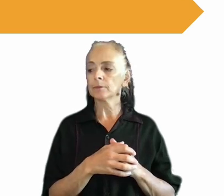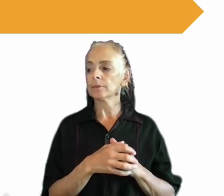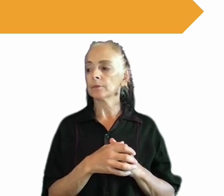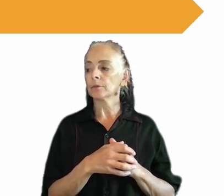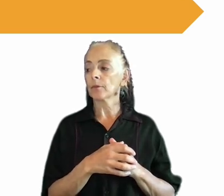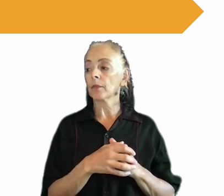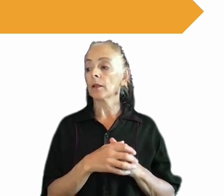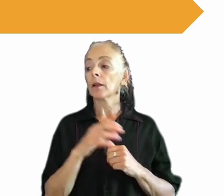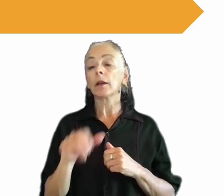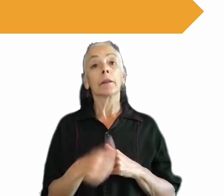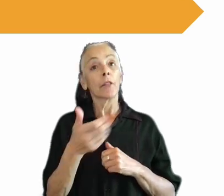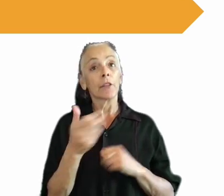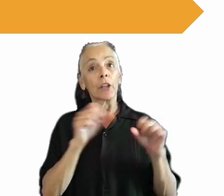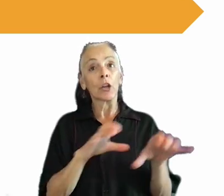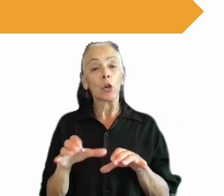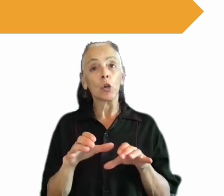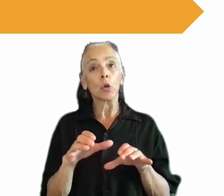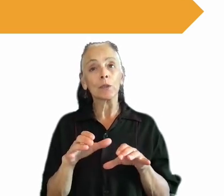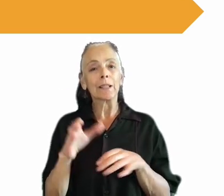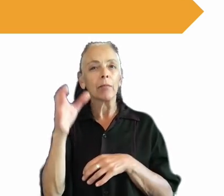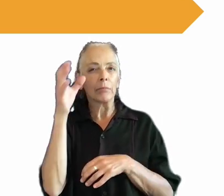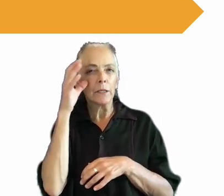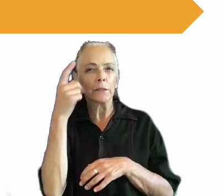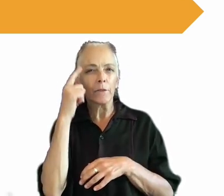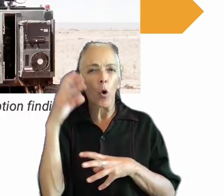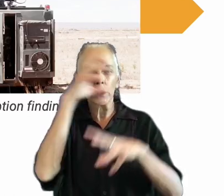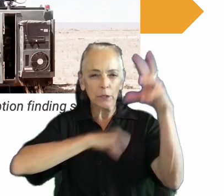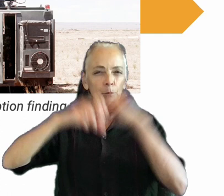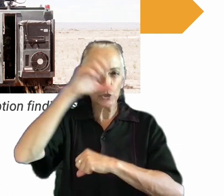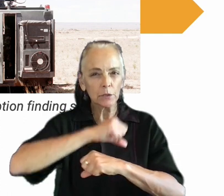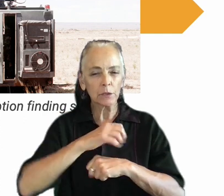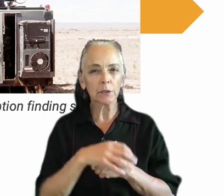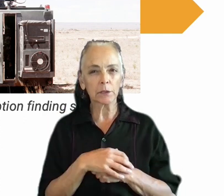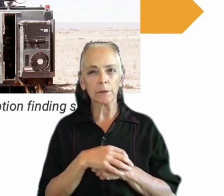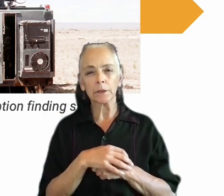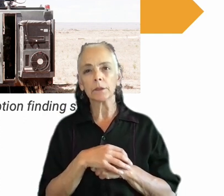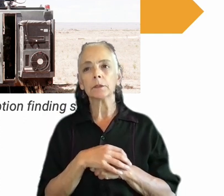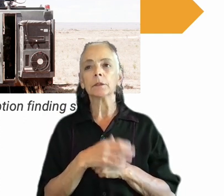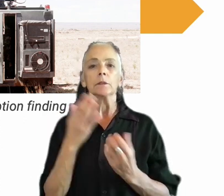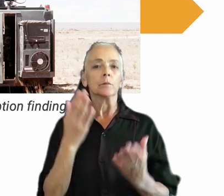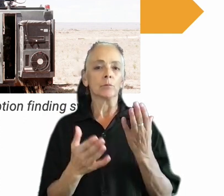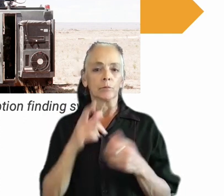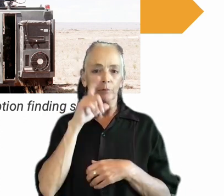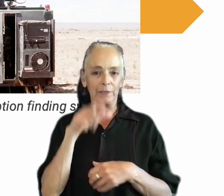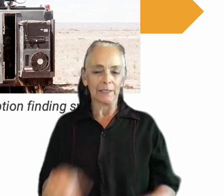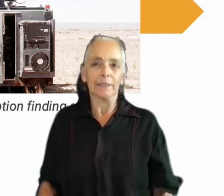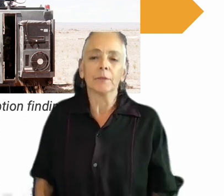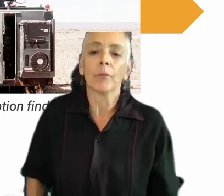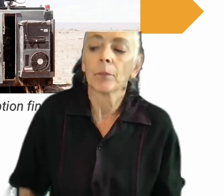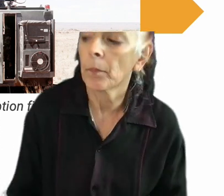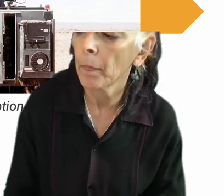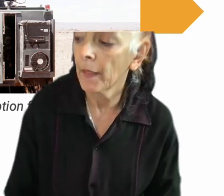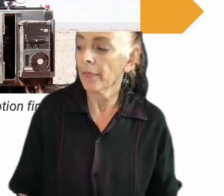another thing you can start doing is to just listen for assumptions so you likely won't need this fancy assumption